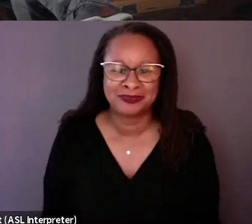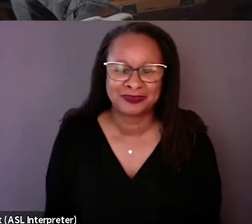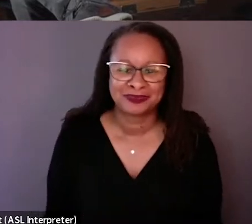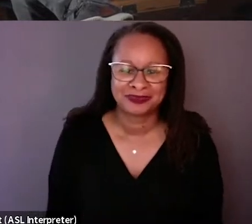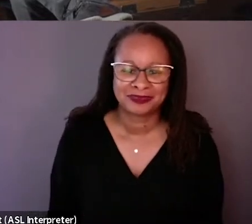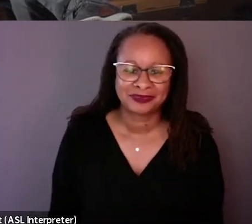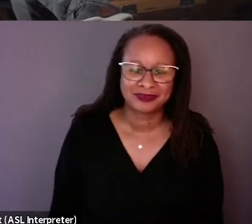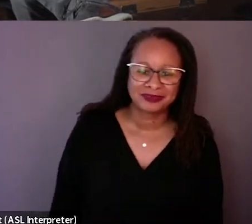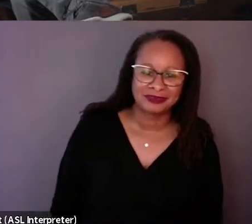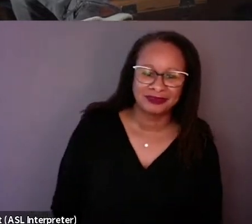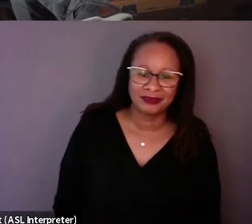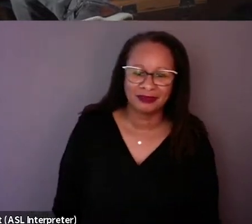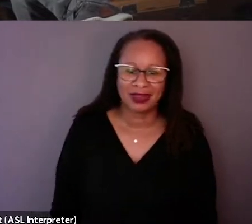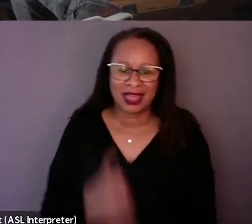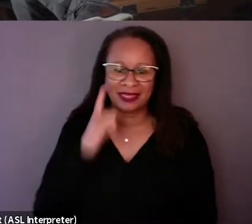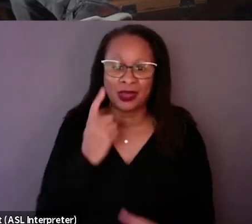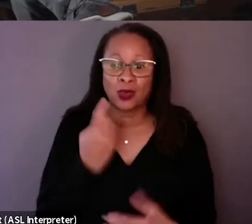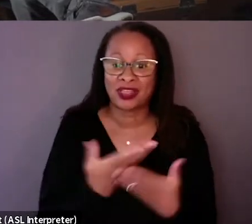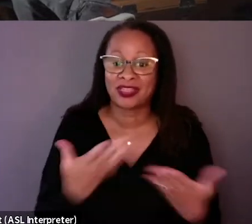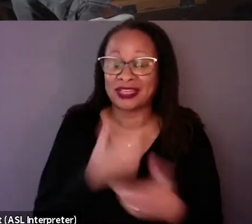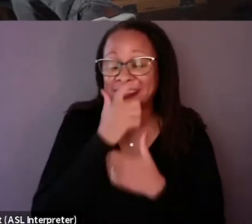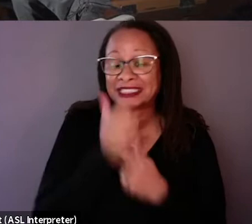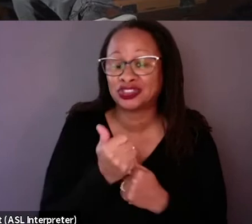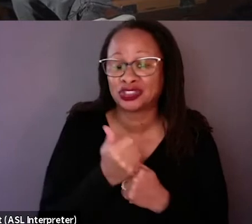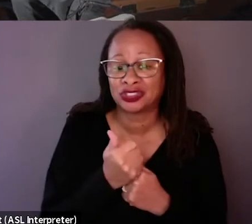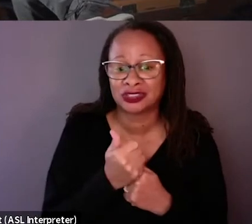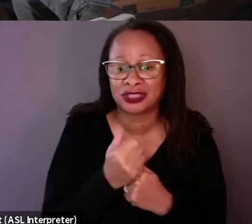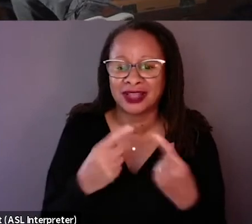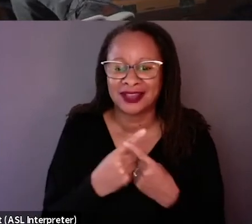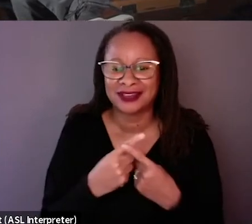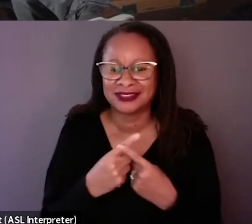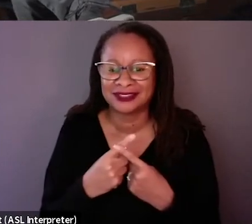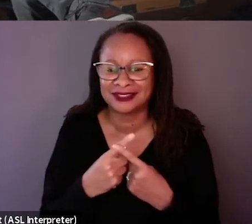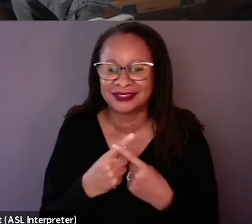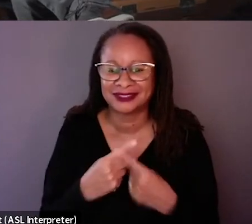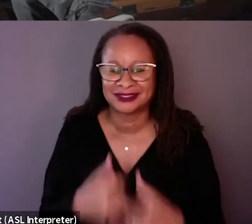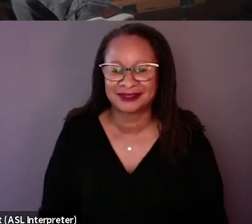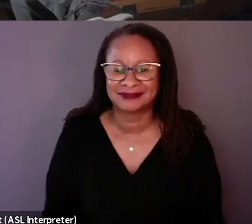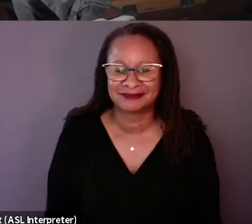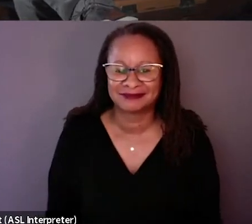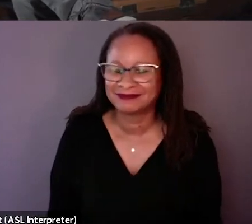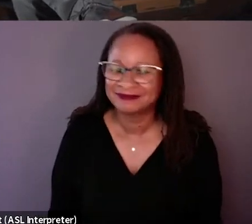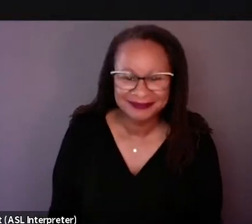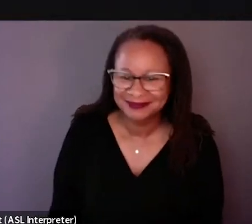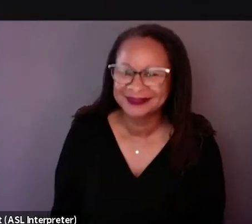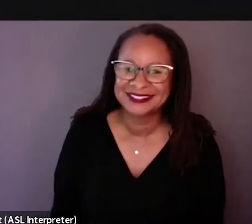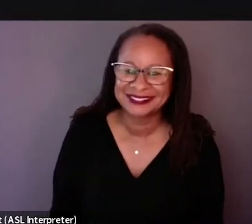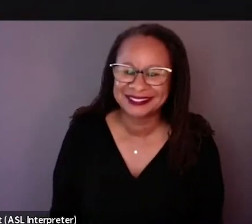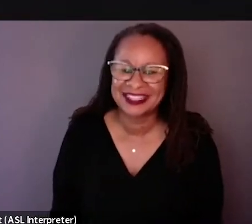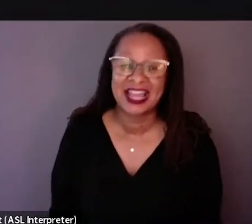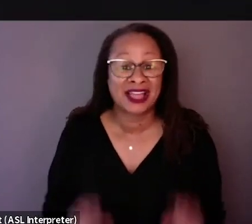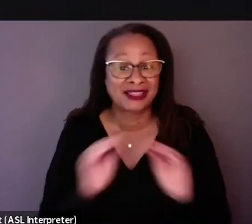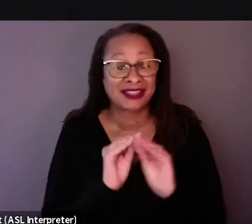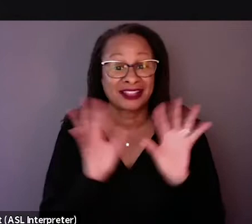going to come back to it. I think one of the things that's interesting about that, the distinction. Oh, yes. Go for it. No, go for it. The distinction between Maurice